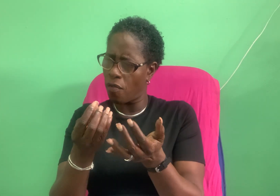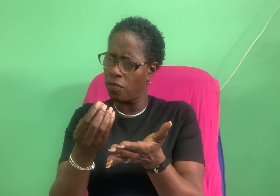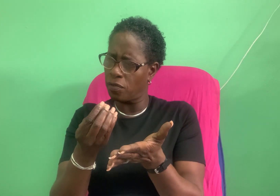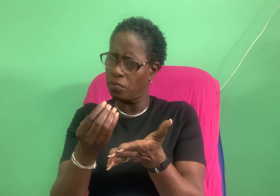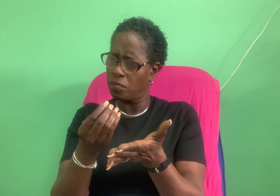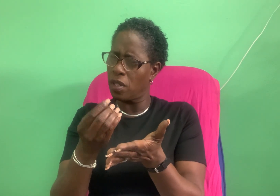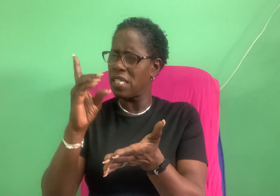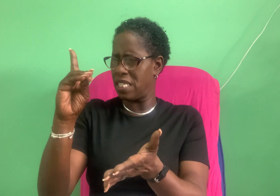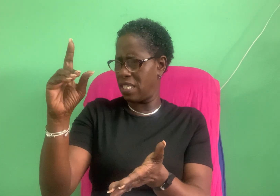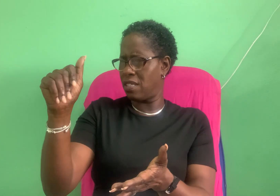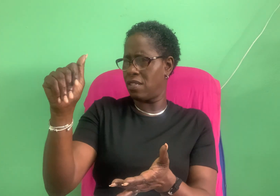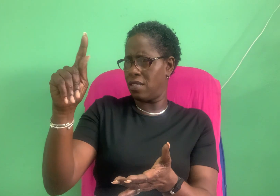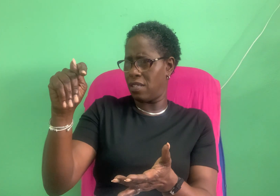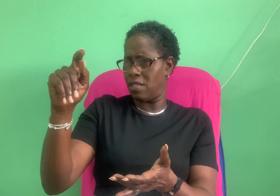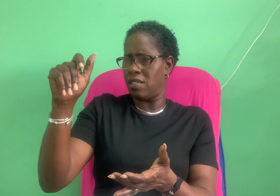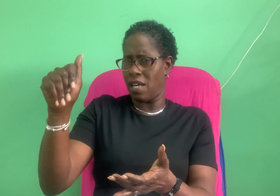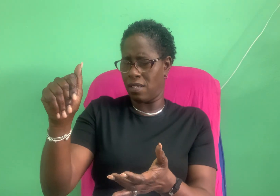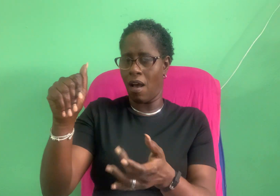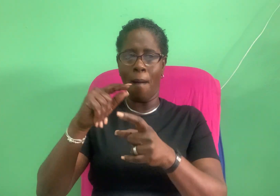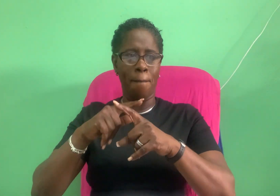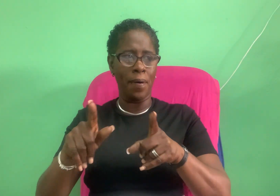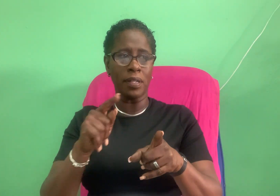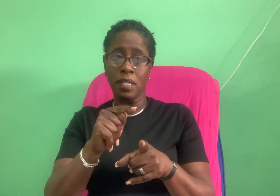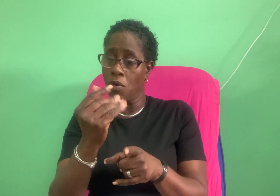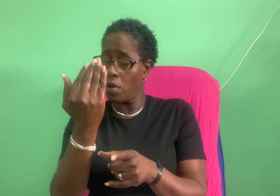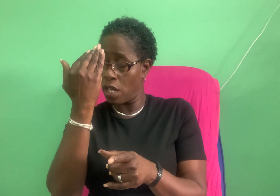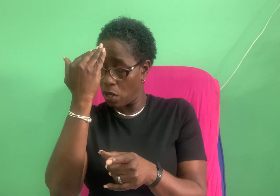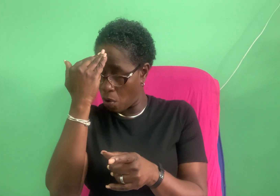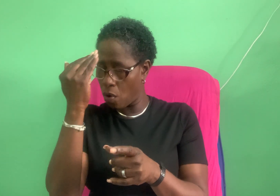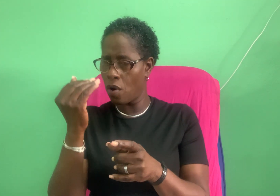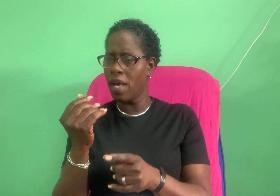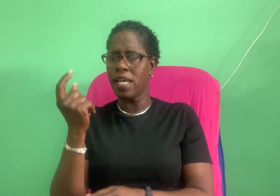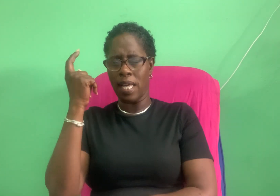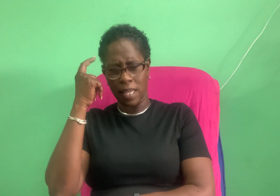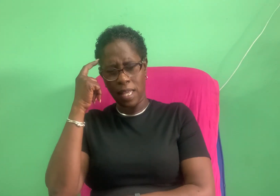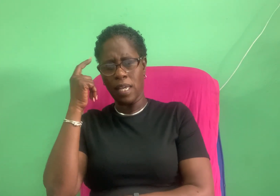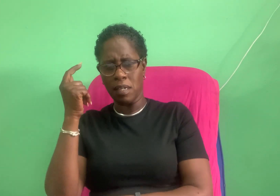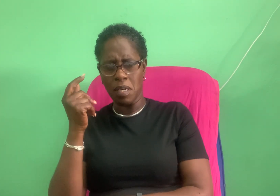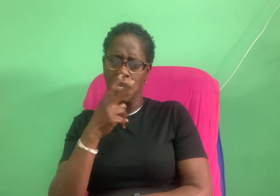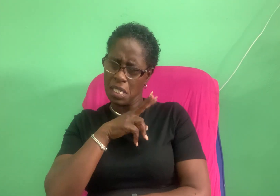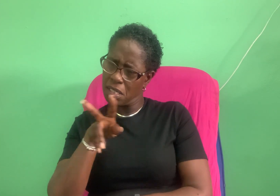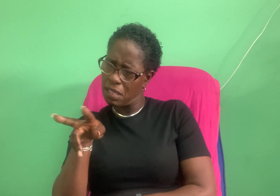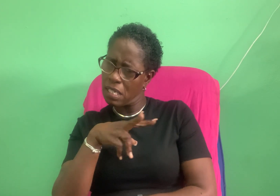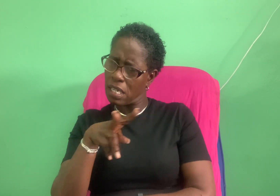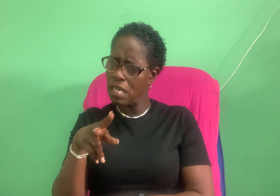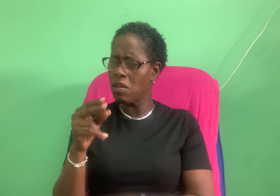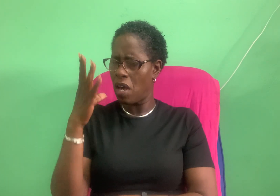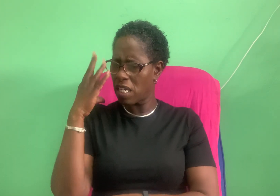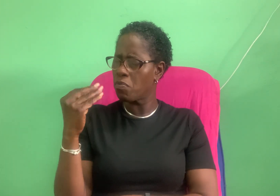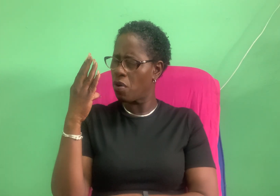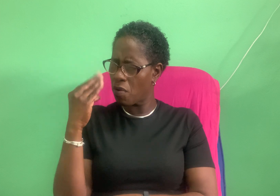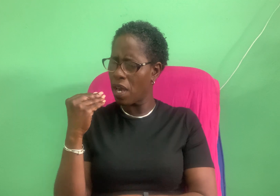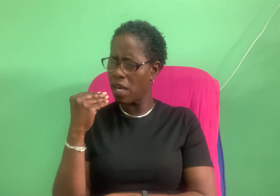coming from, is that there's not a definitive answer. All we can really do is best guess based off of our